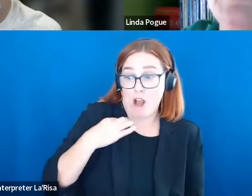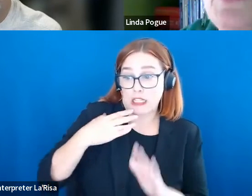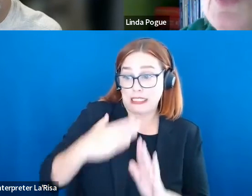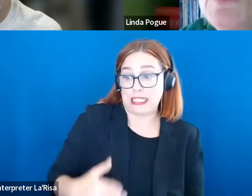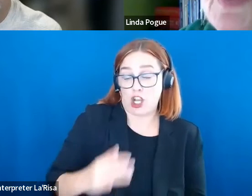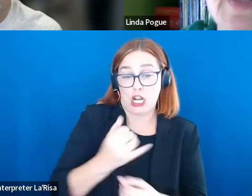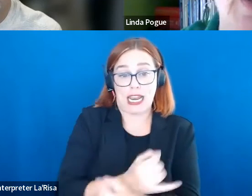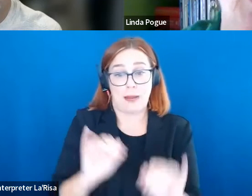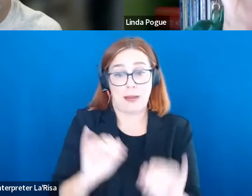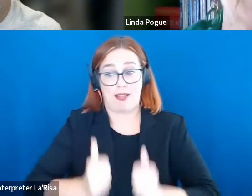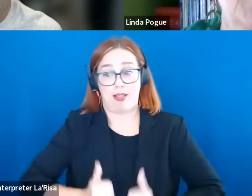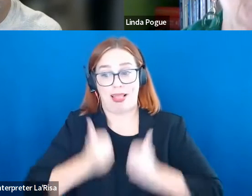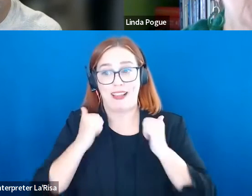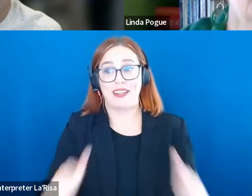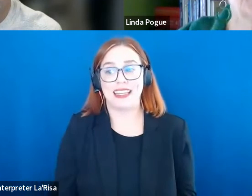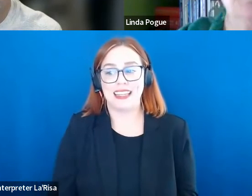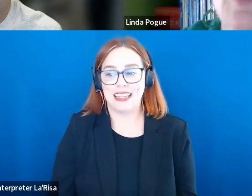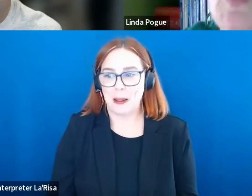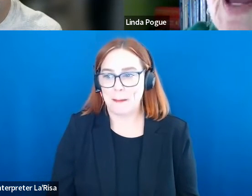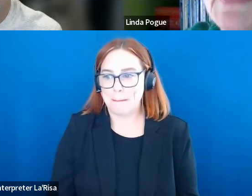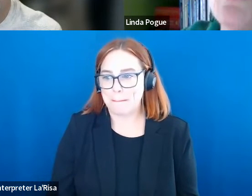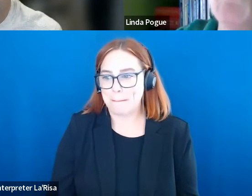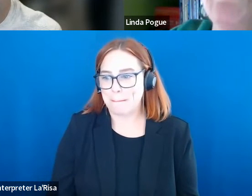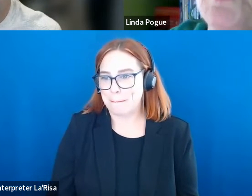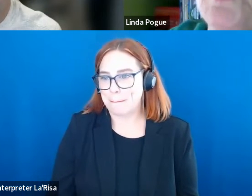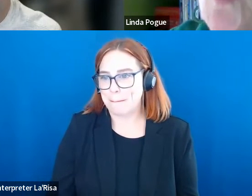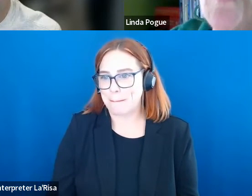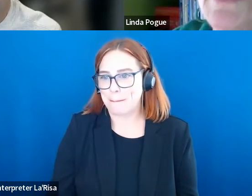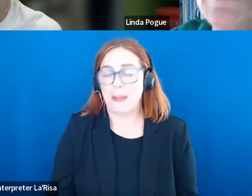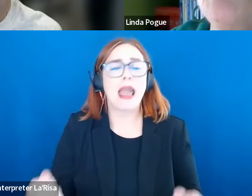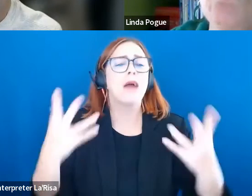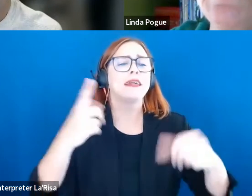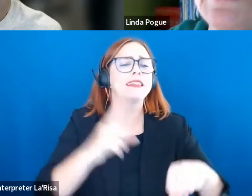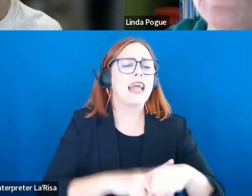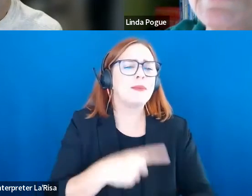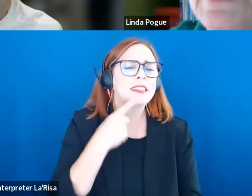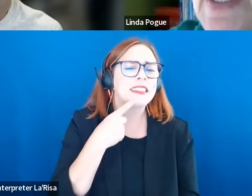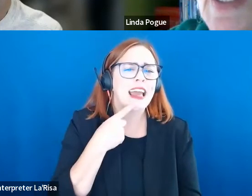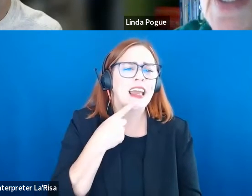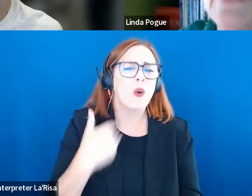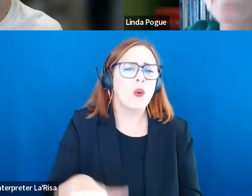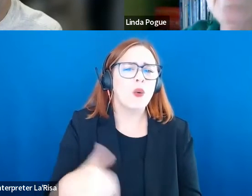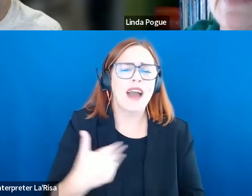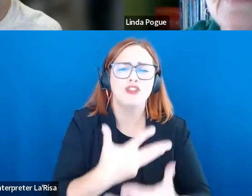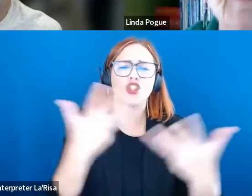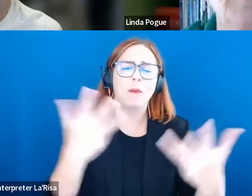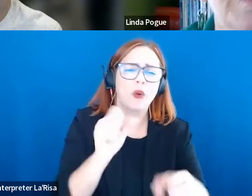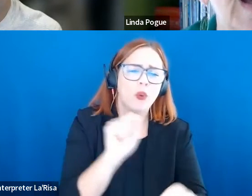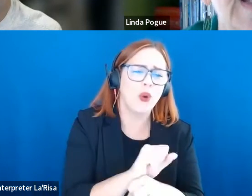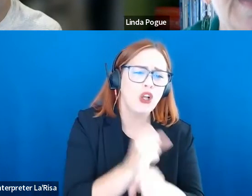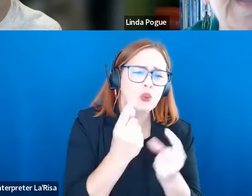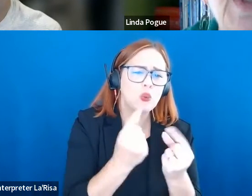mean, how many times do we say, oh, there's so much work we could do, is only we had some more people. What we need is some volunteers. And